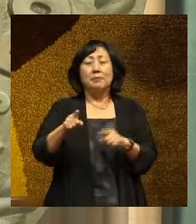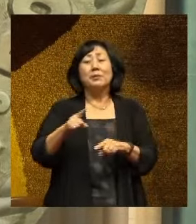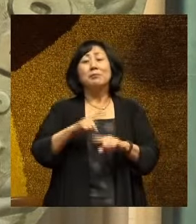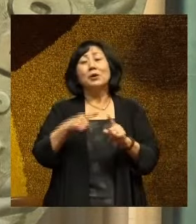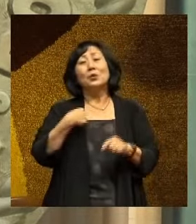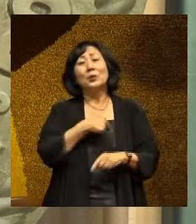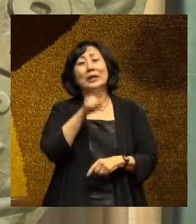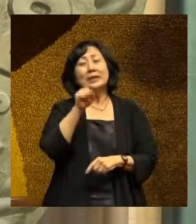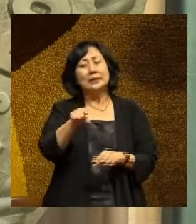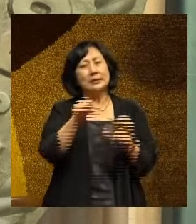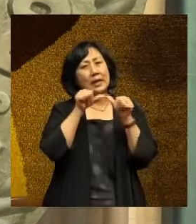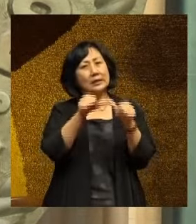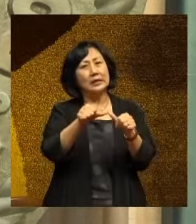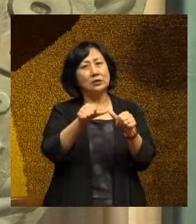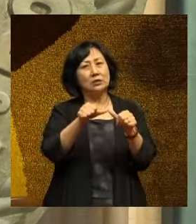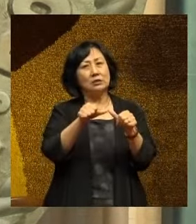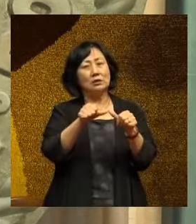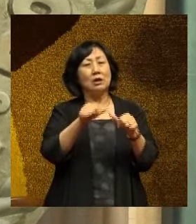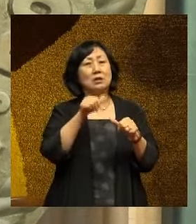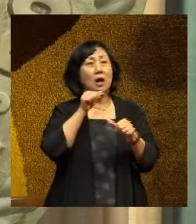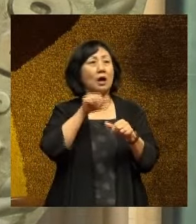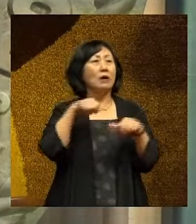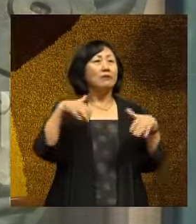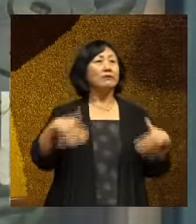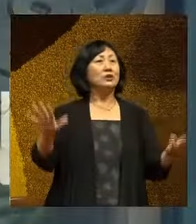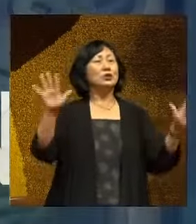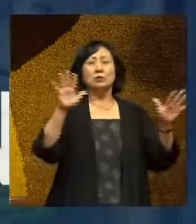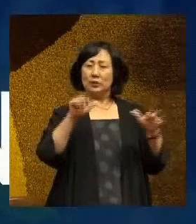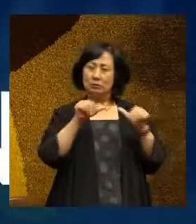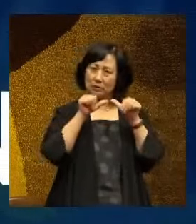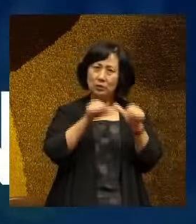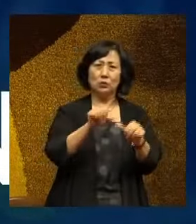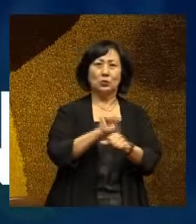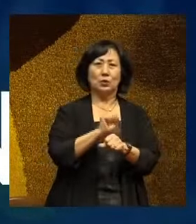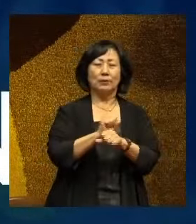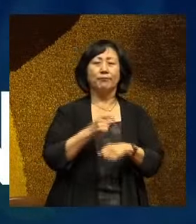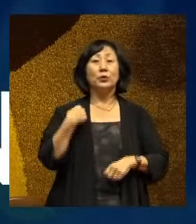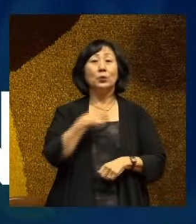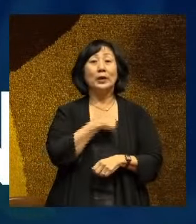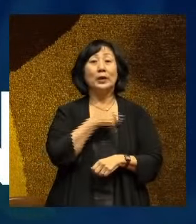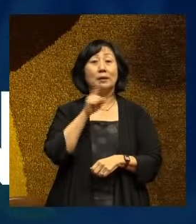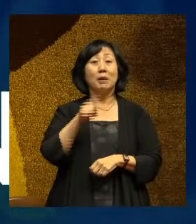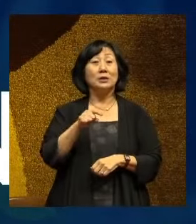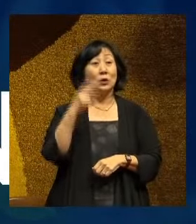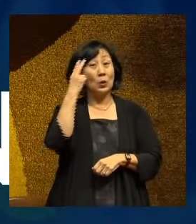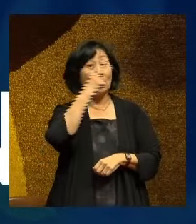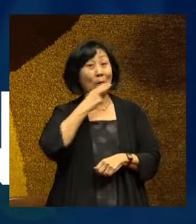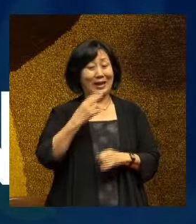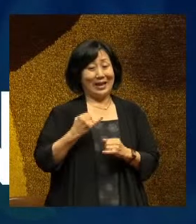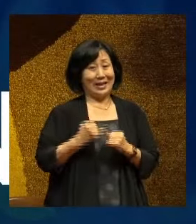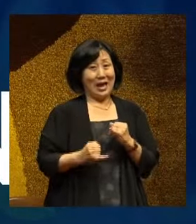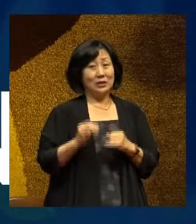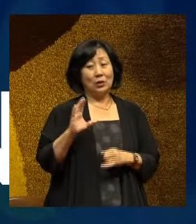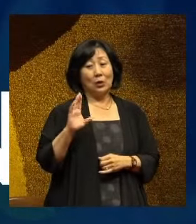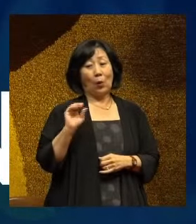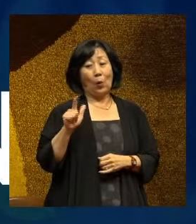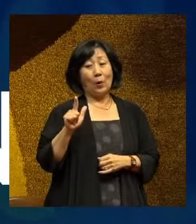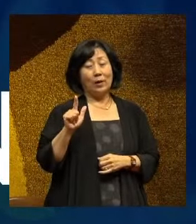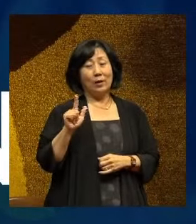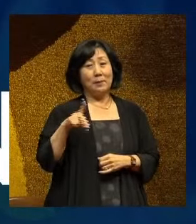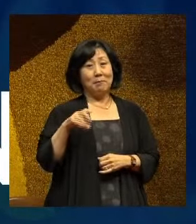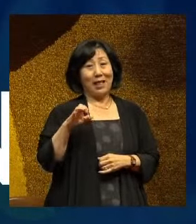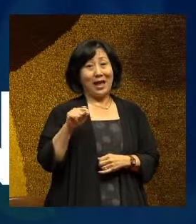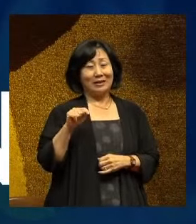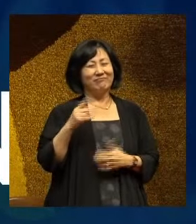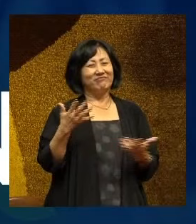continue this good work. We need to retire Hawaii's last coal plant this year,